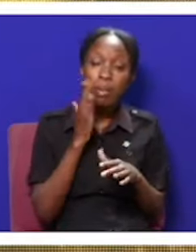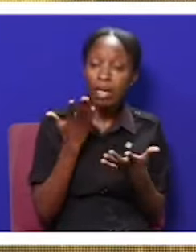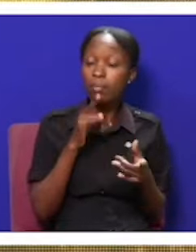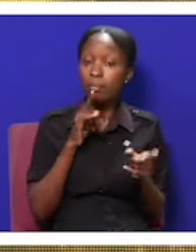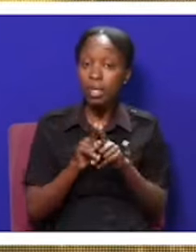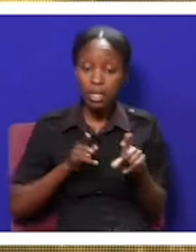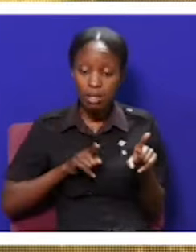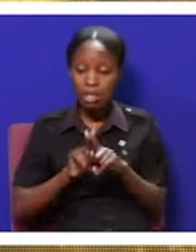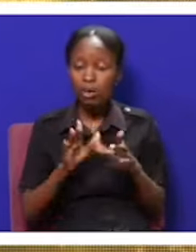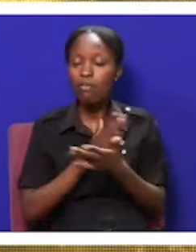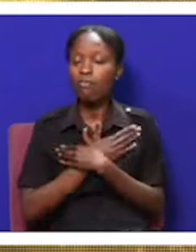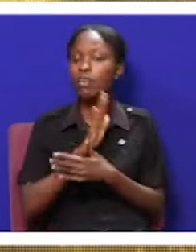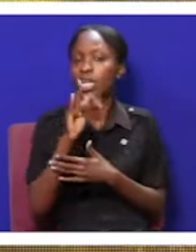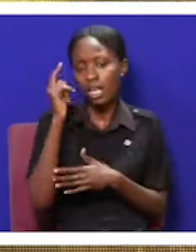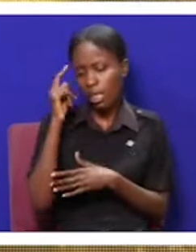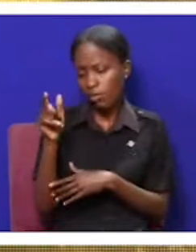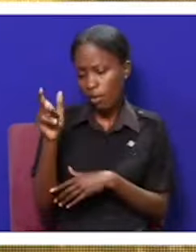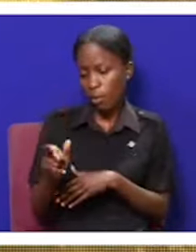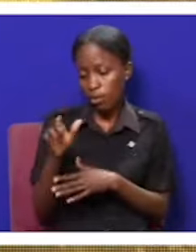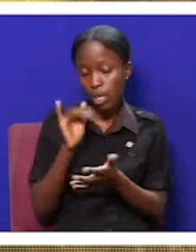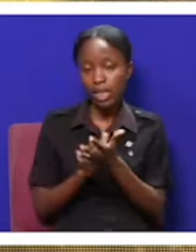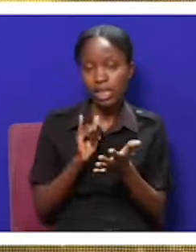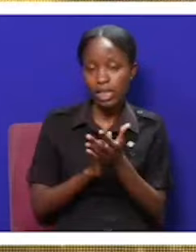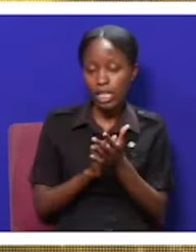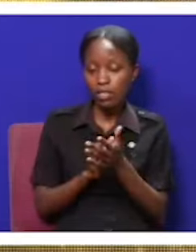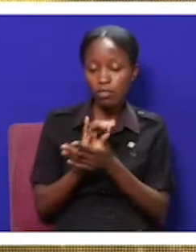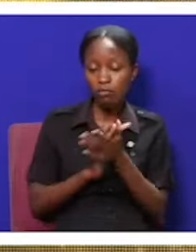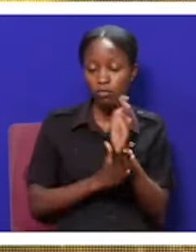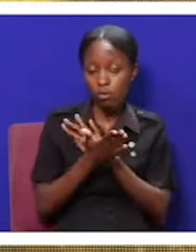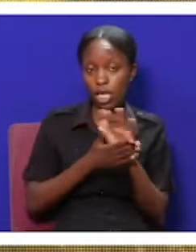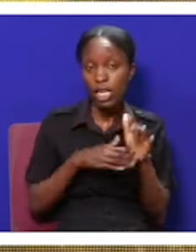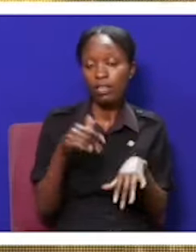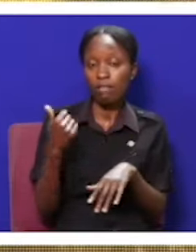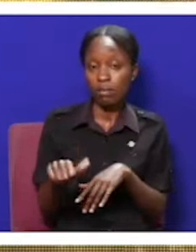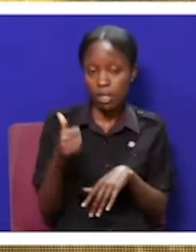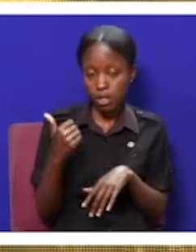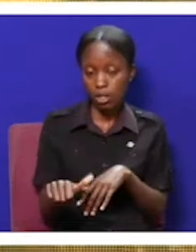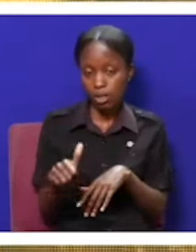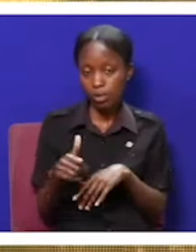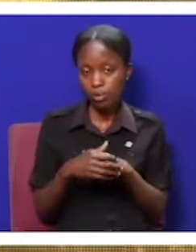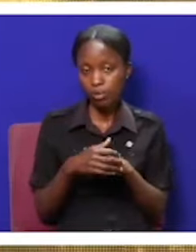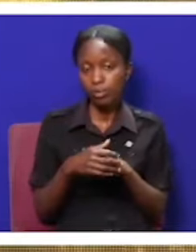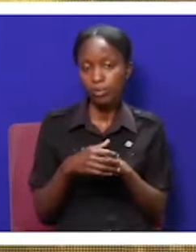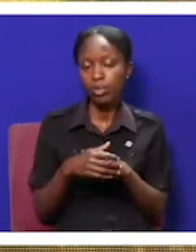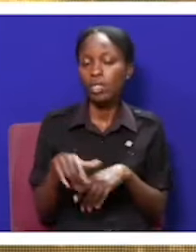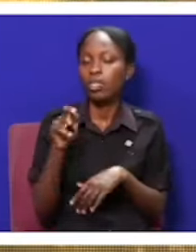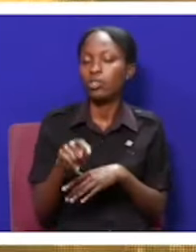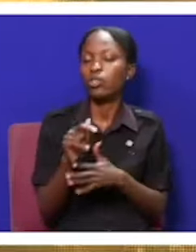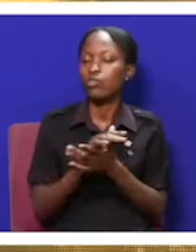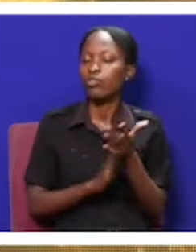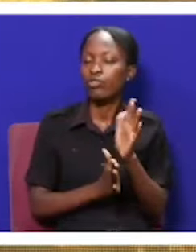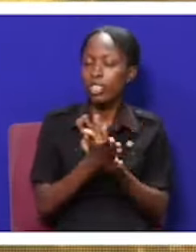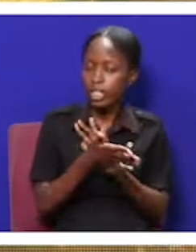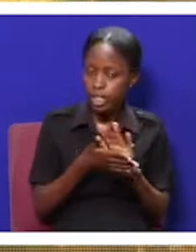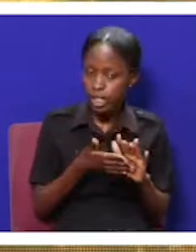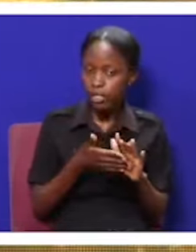friend. Think of that person that you've been holding hostage in your heart. You've refused to forgive. You need to forgive. You need to be